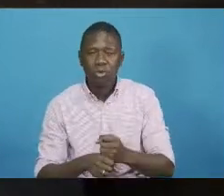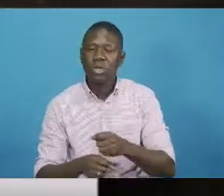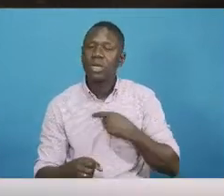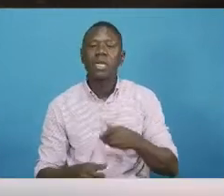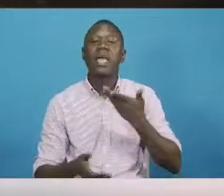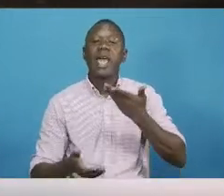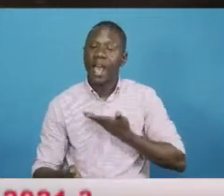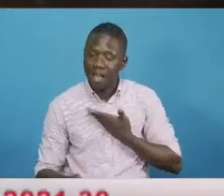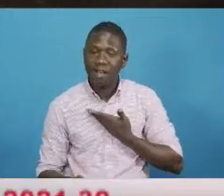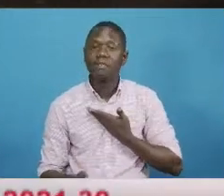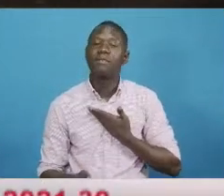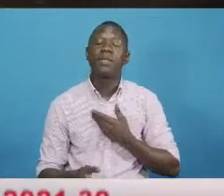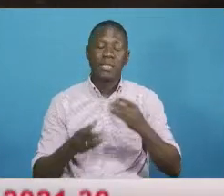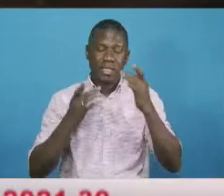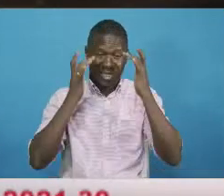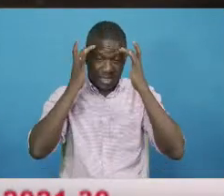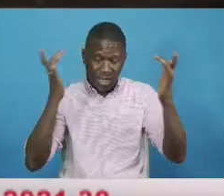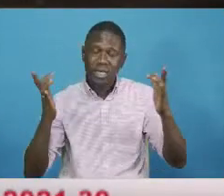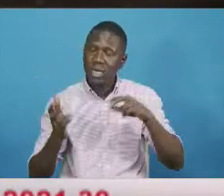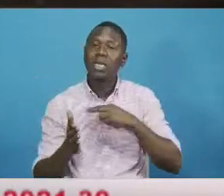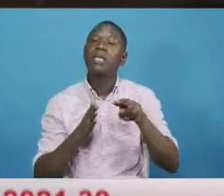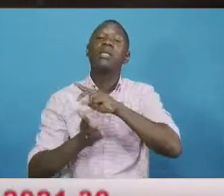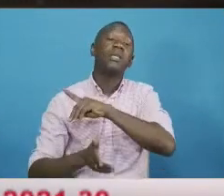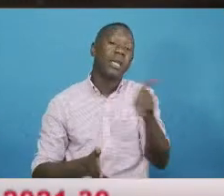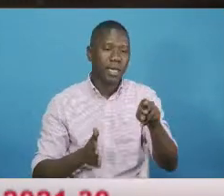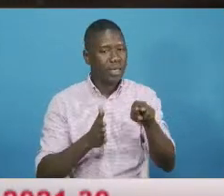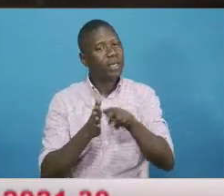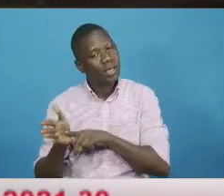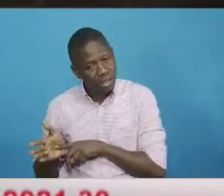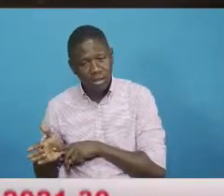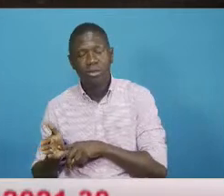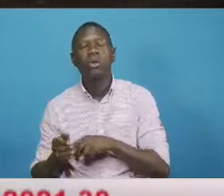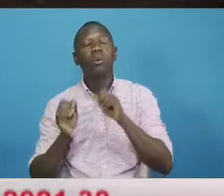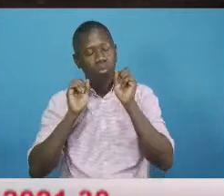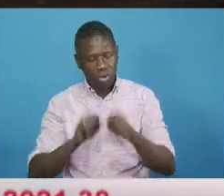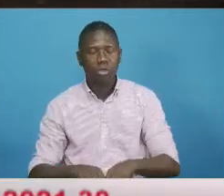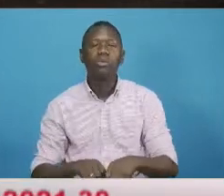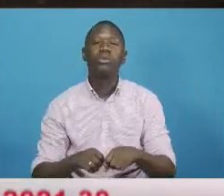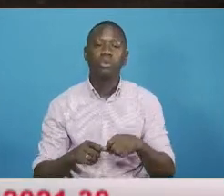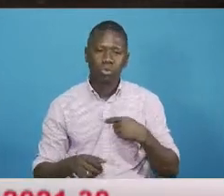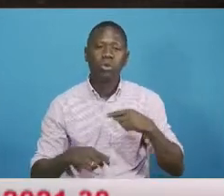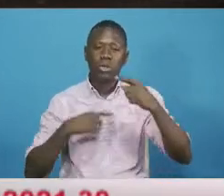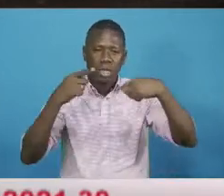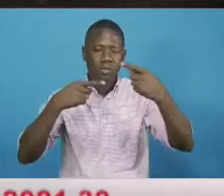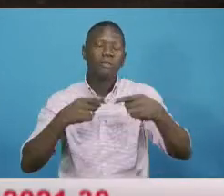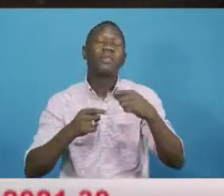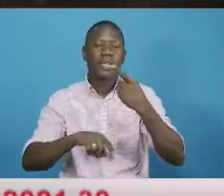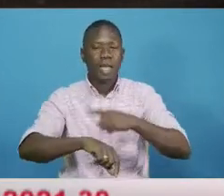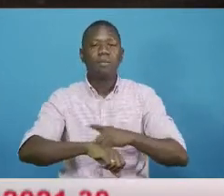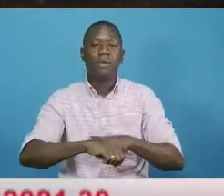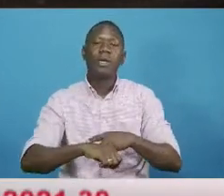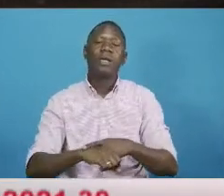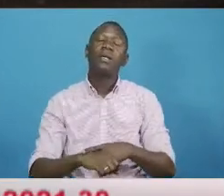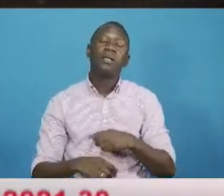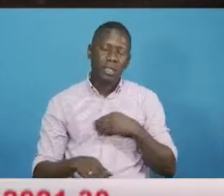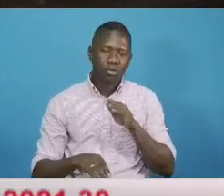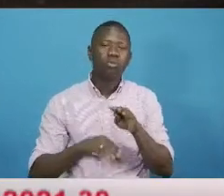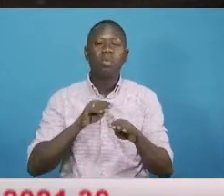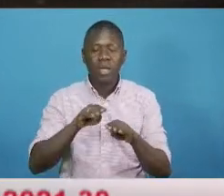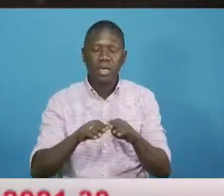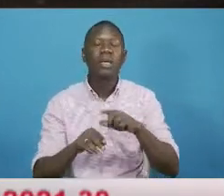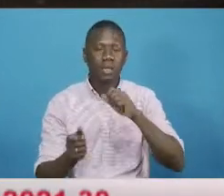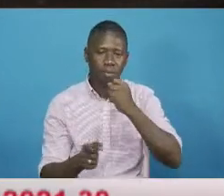the skills that they need to be able to live on the sands of time, footprints that would make